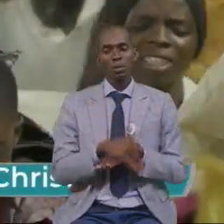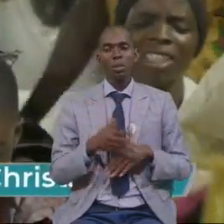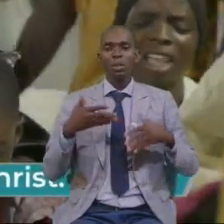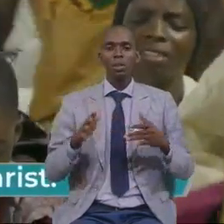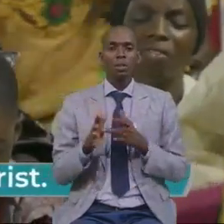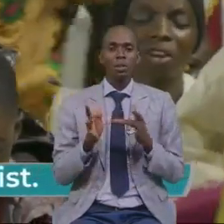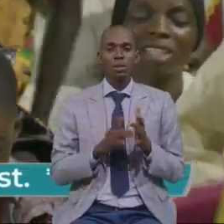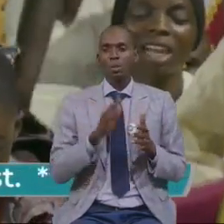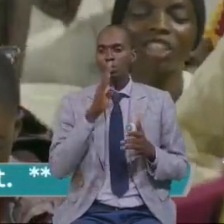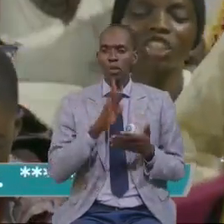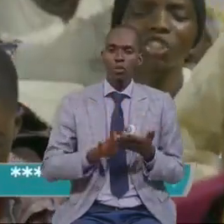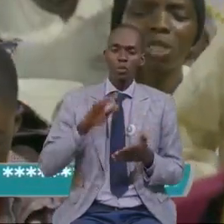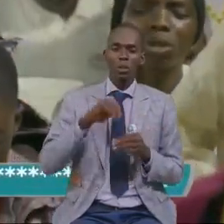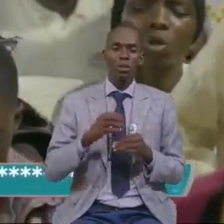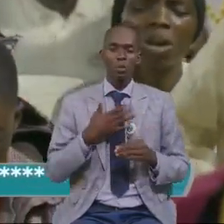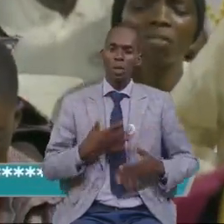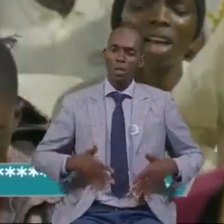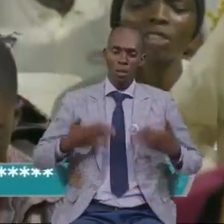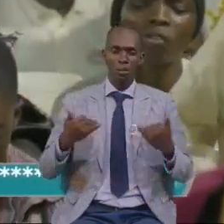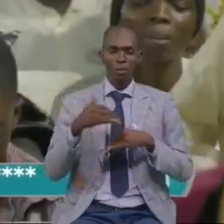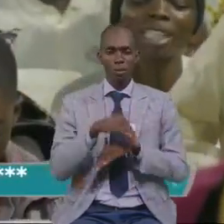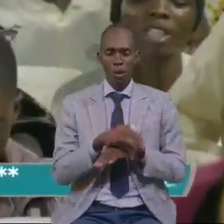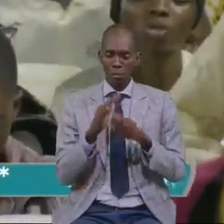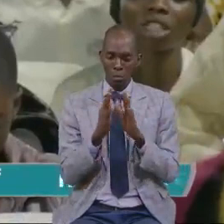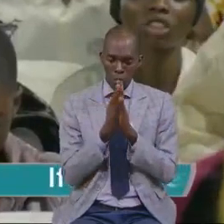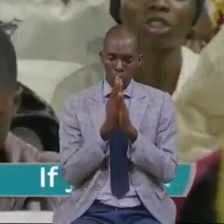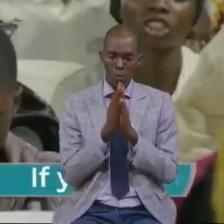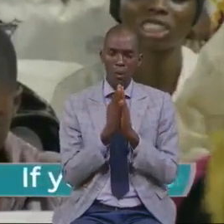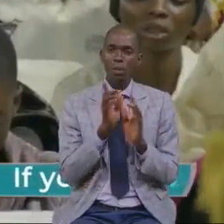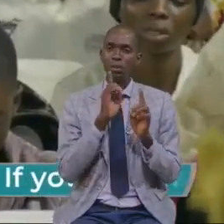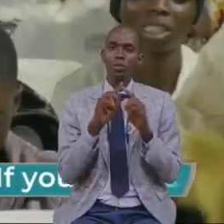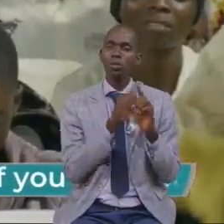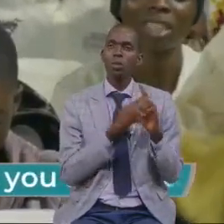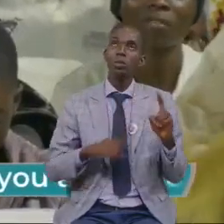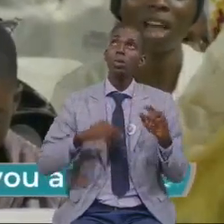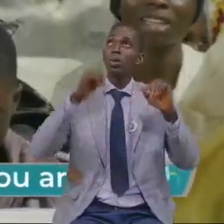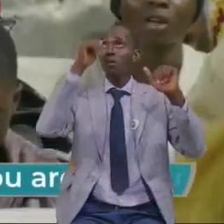my situation tonight. Father, glorify thy Son.